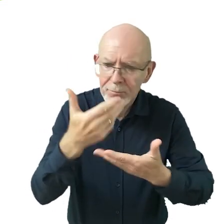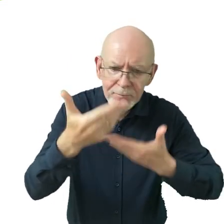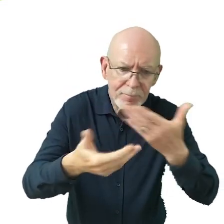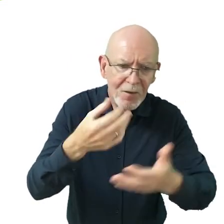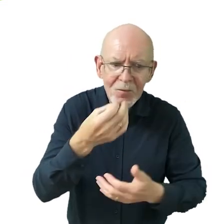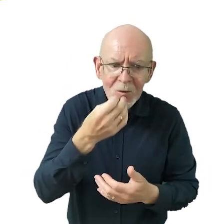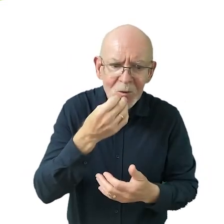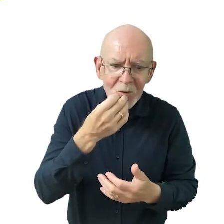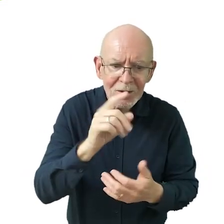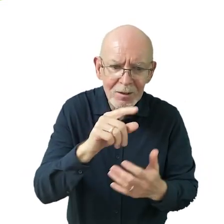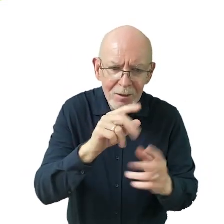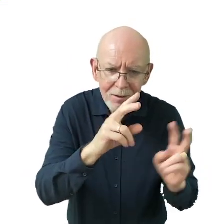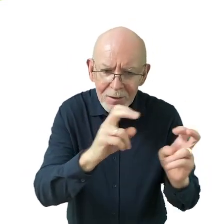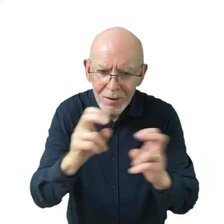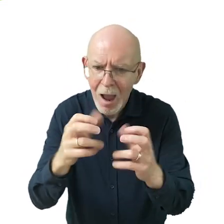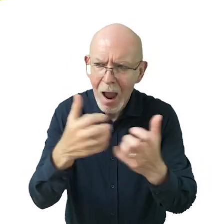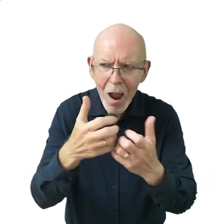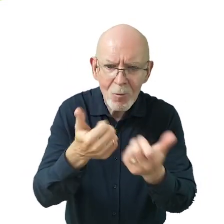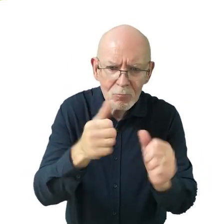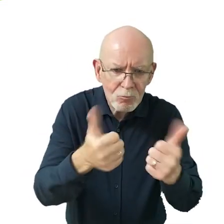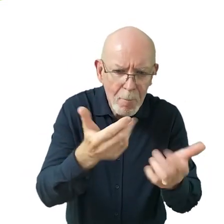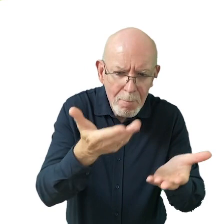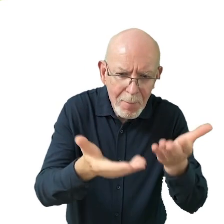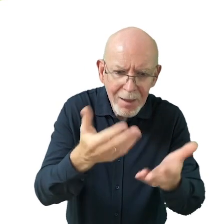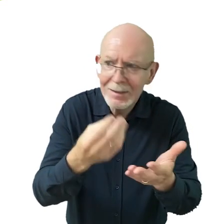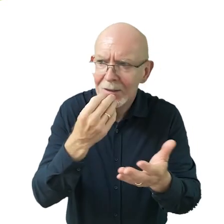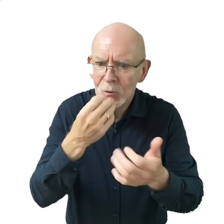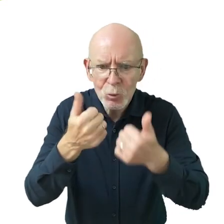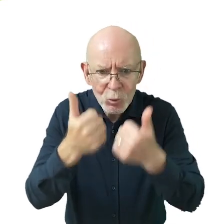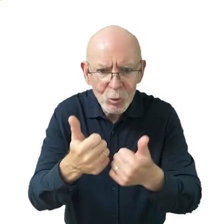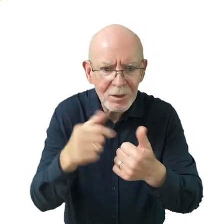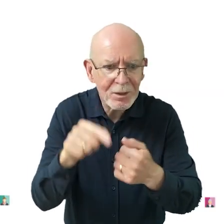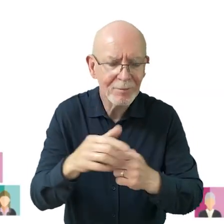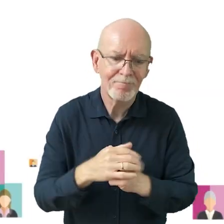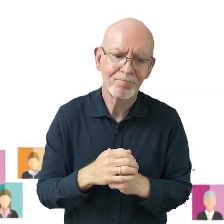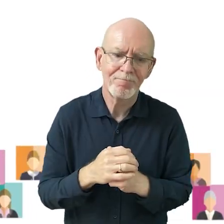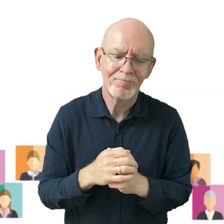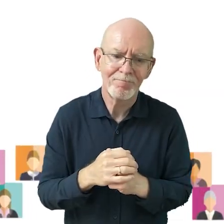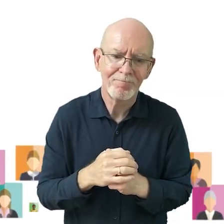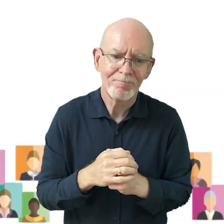explaining the food labelling terms and how to get a balanced, nutritious diet.